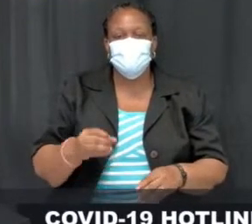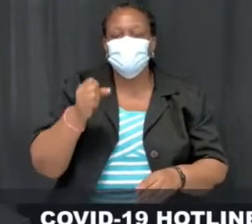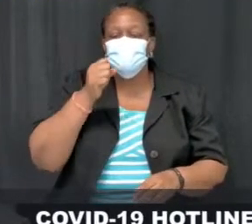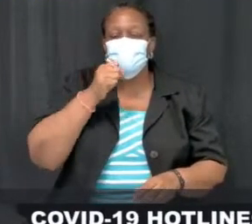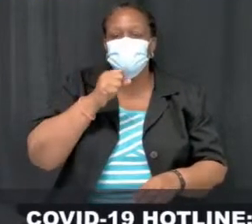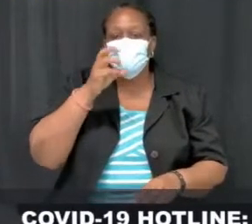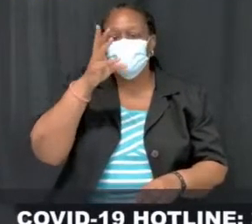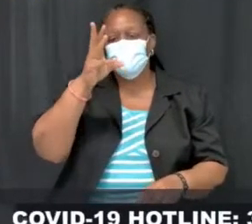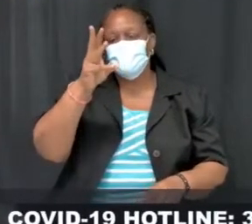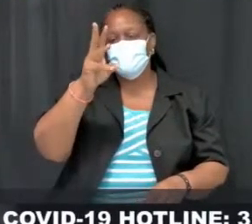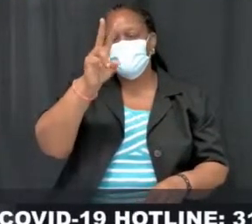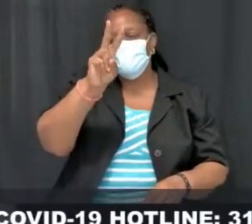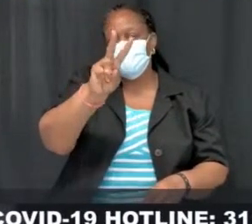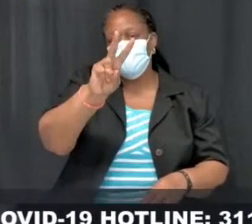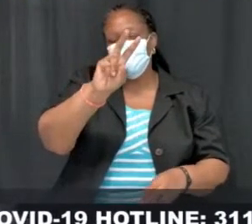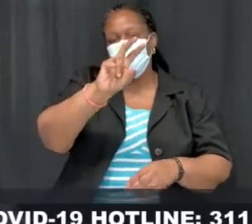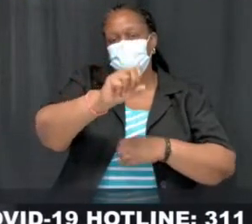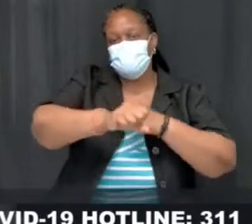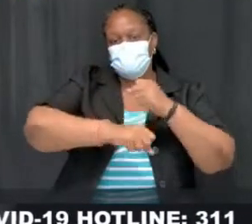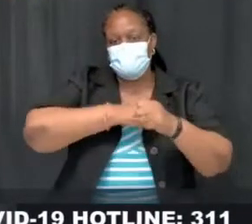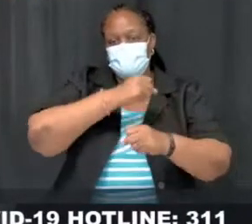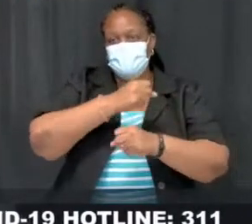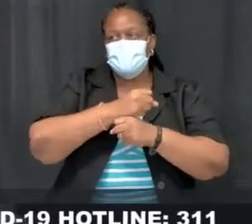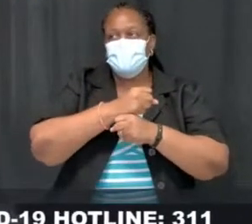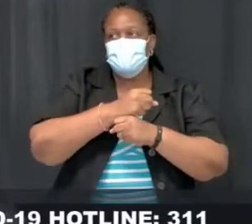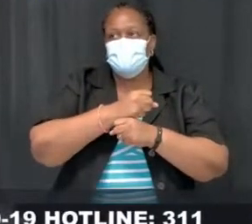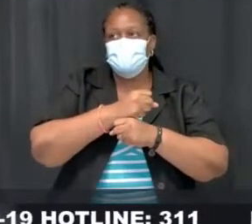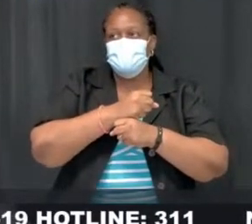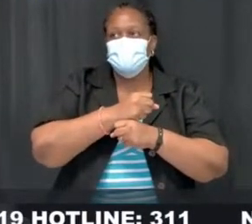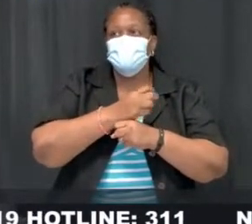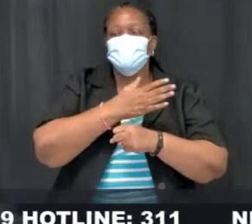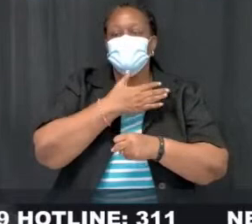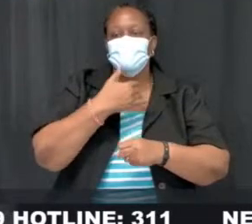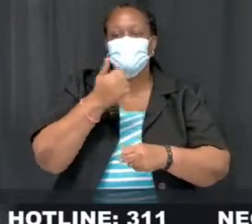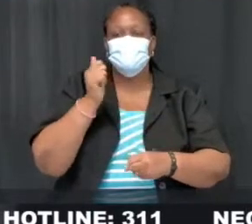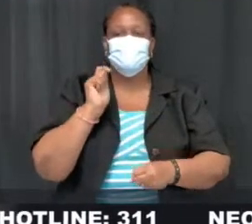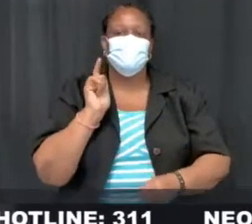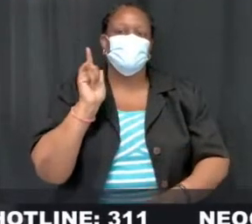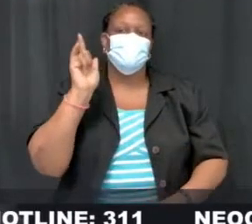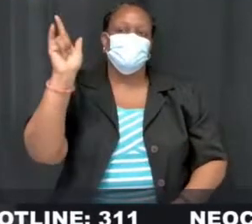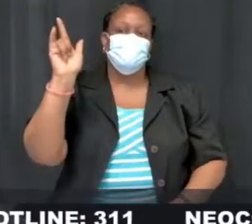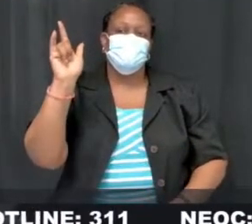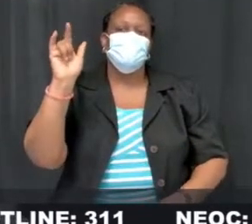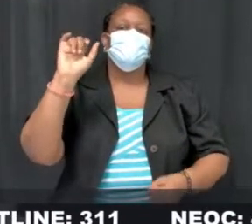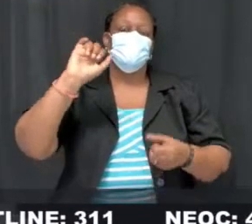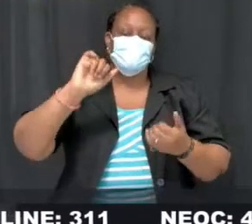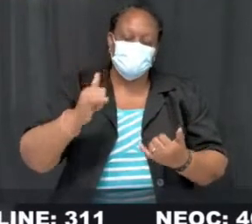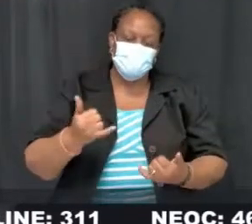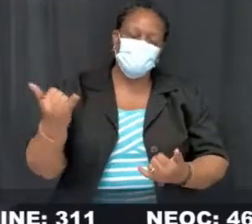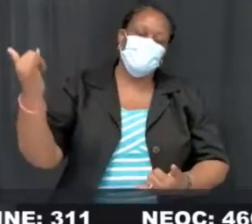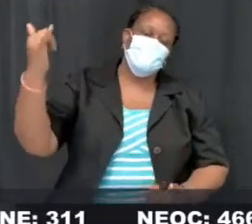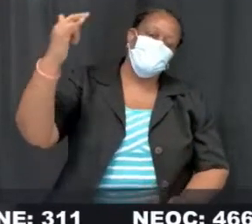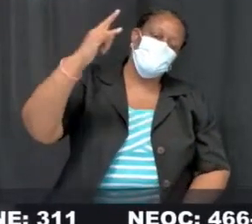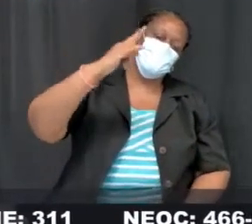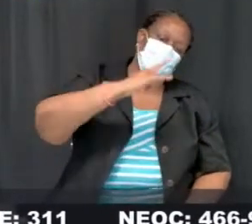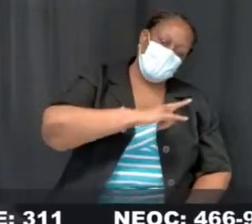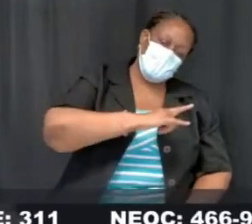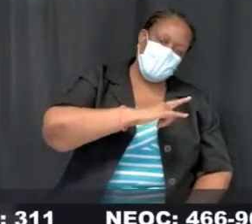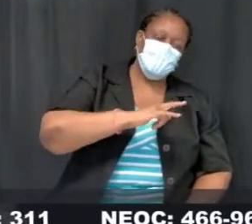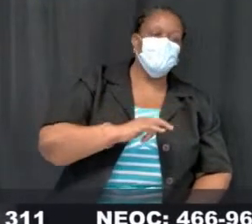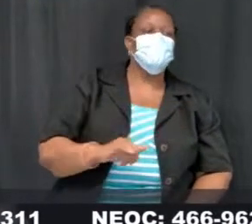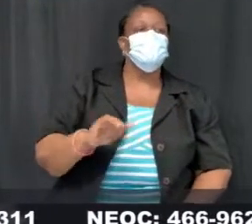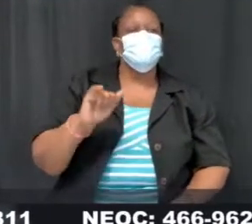of age who are living in St. Kitts and Nevis and would have gone overseas for some sort of critical care as